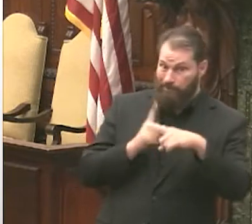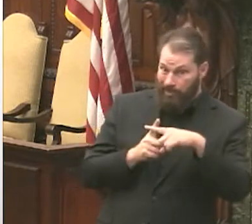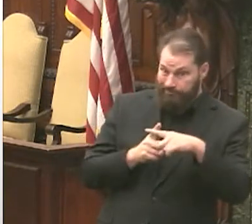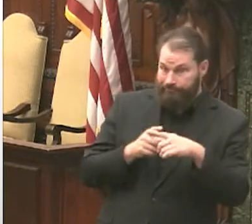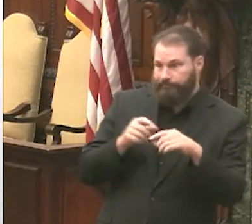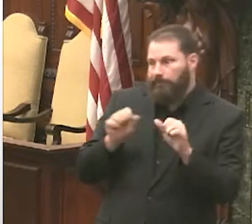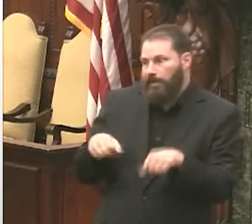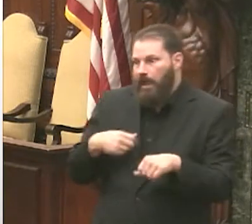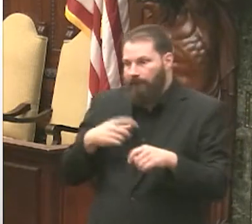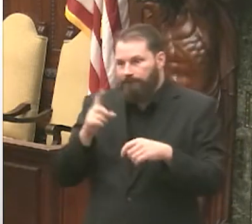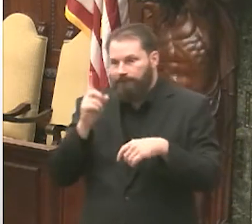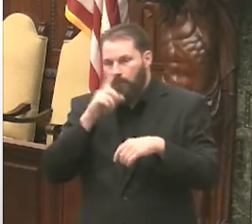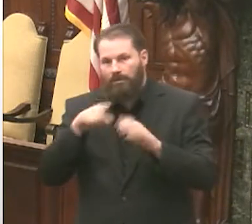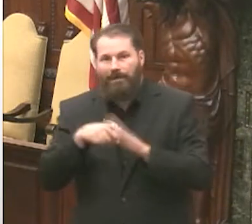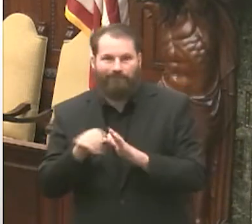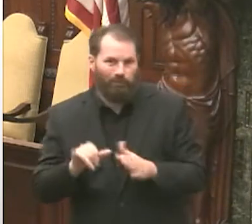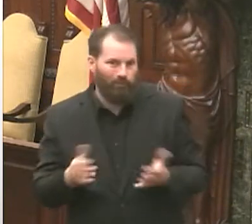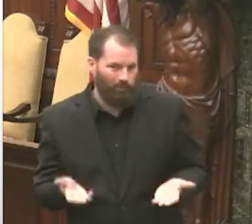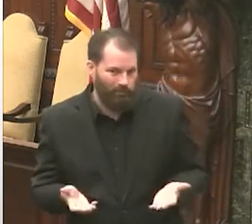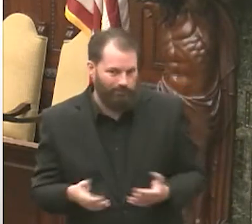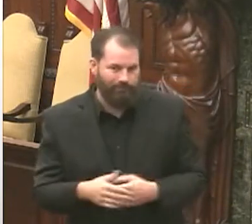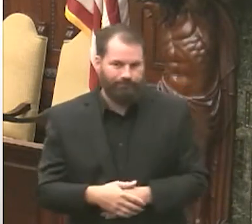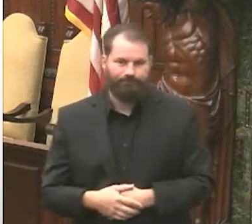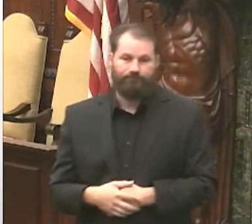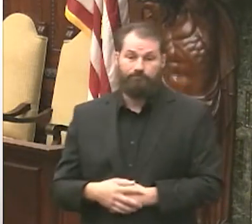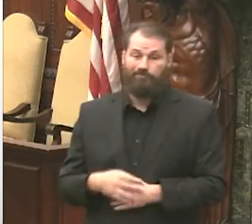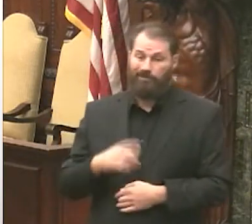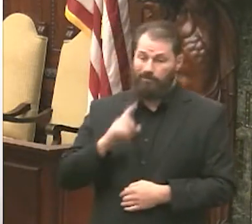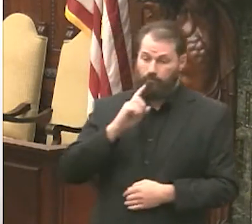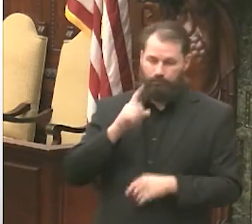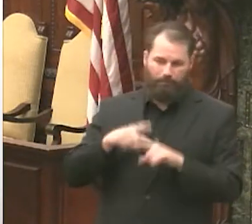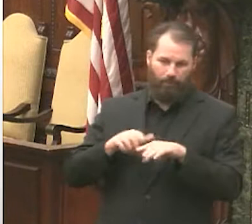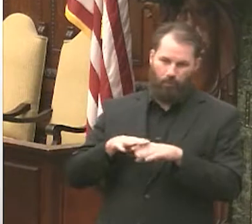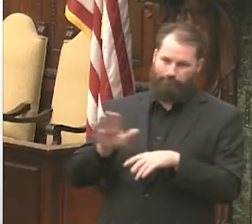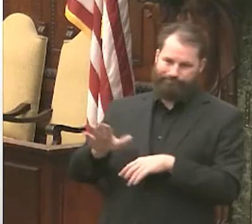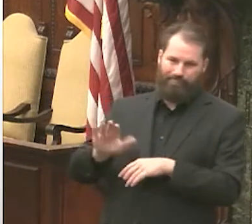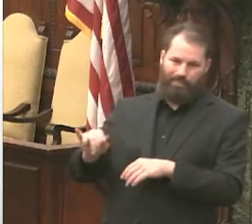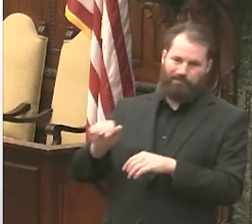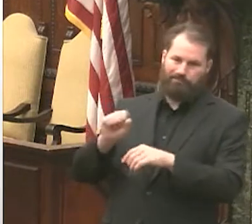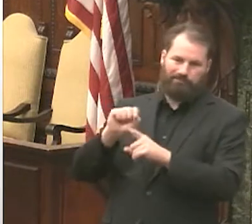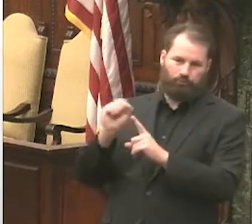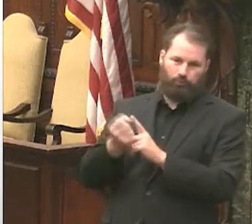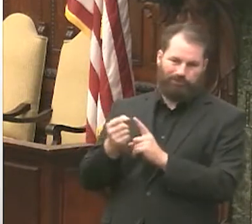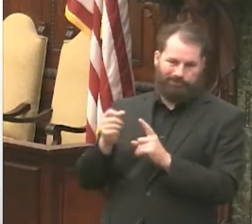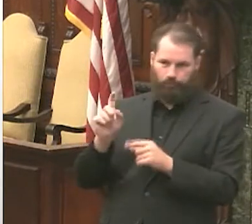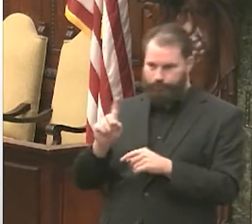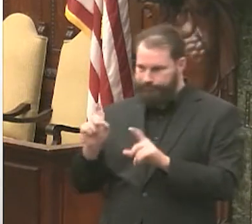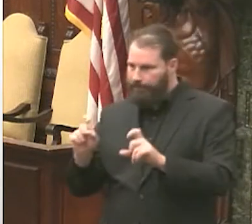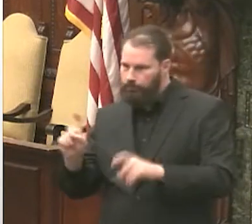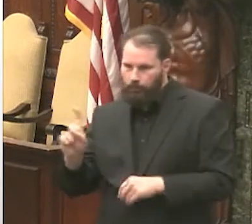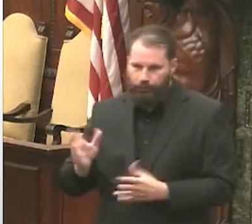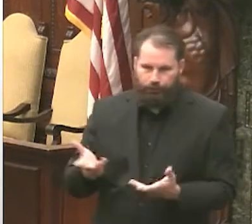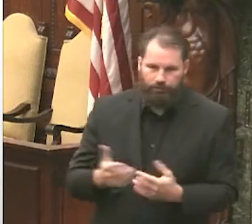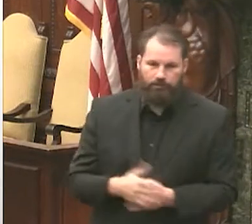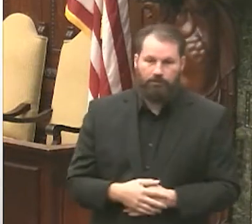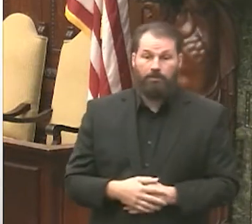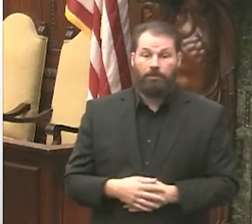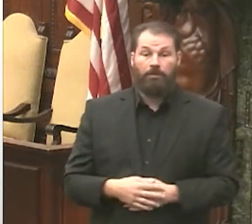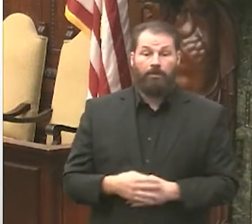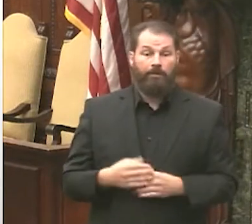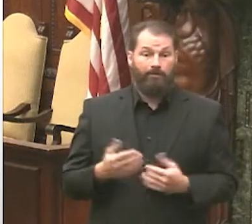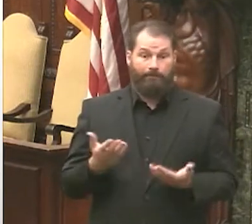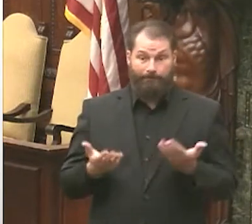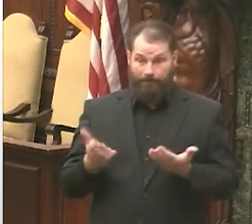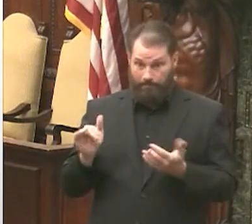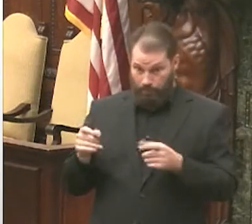false negative or false positive really depends on the situation for the person who's tested. And that people may need a standard PCR test to confirm